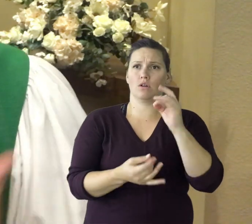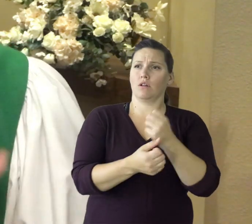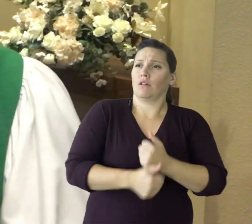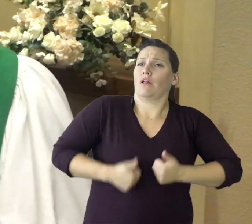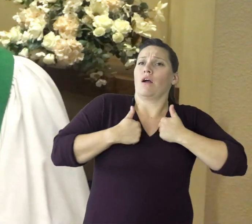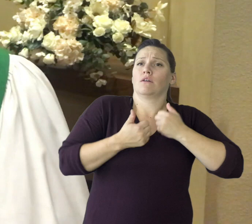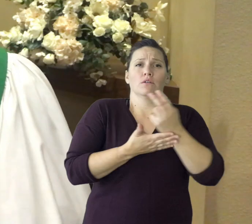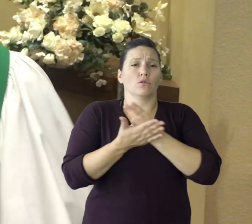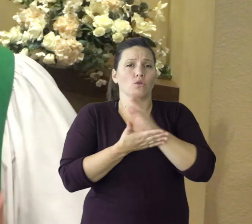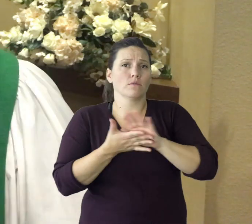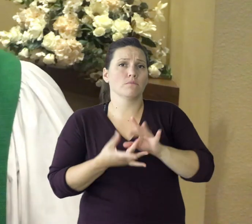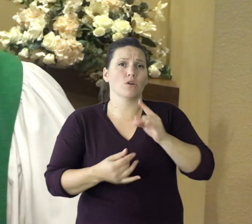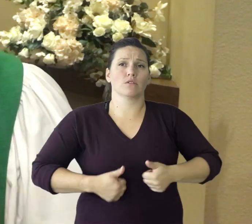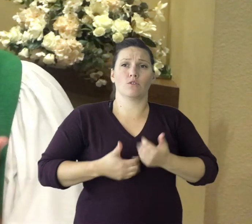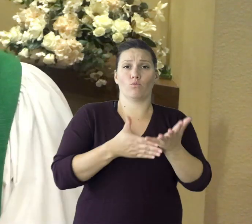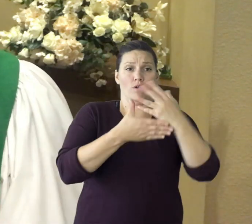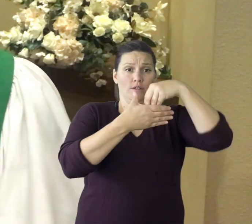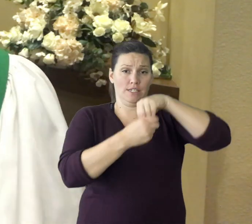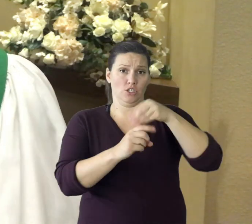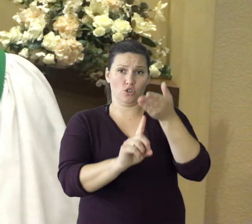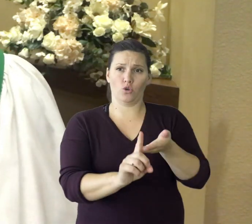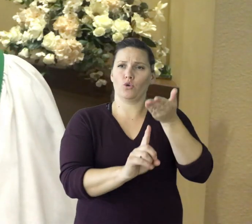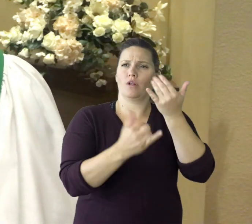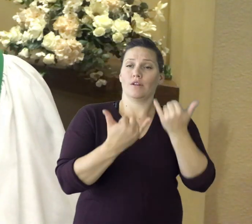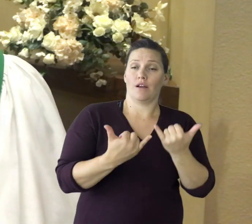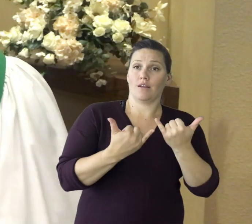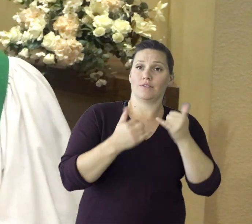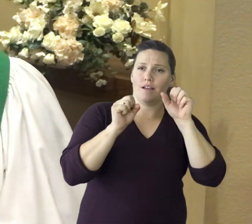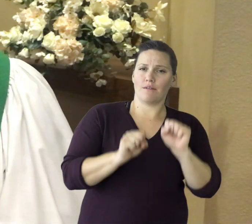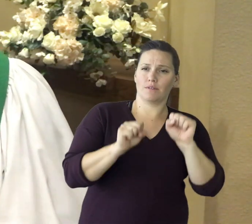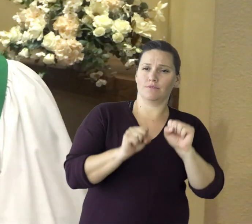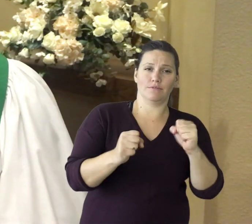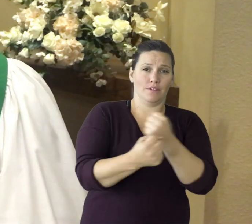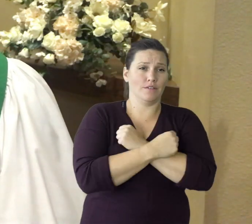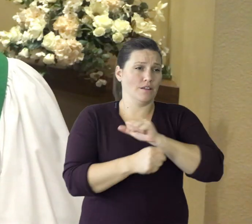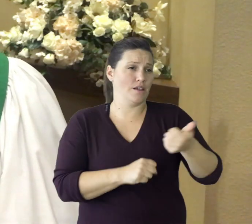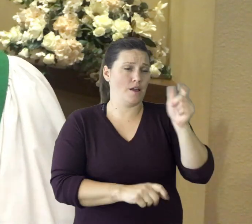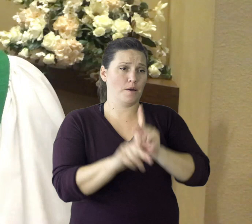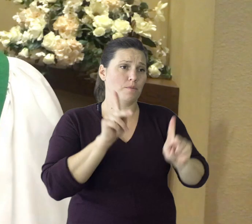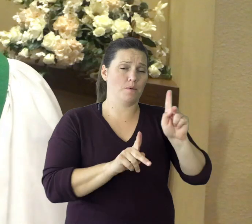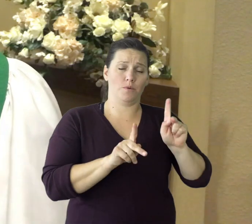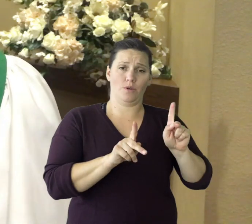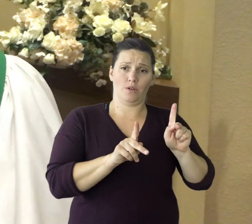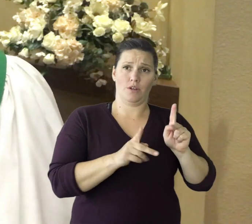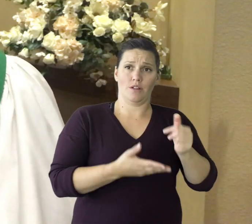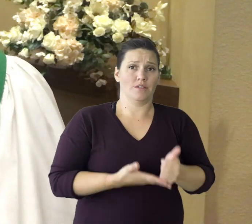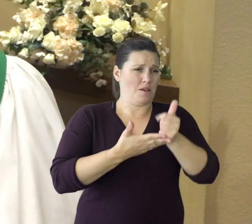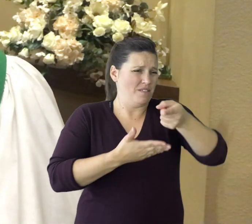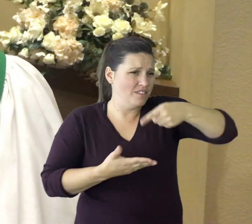have spiritual life. The Holy Spirit lives within you. You are now able to love other